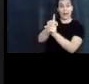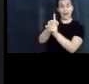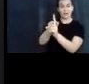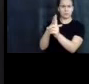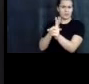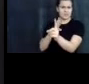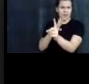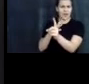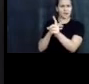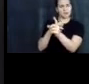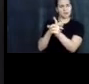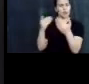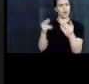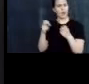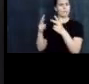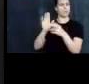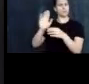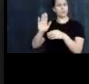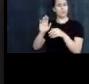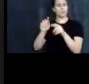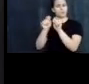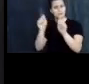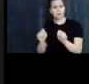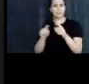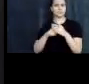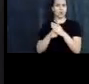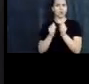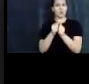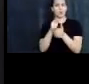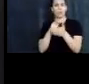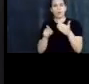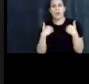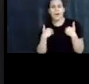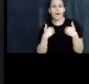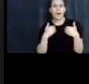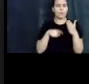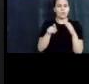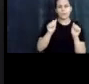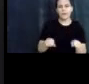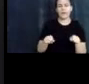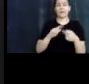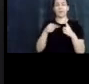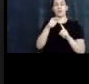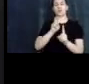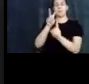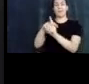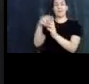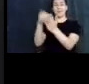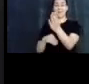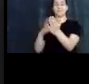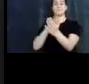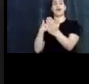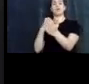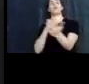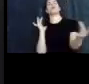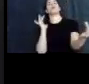you can. Just start where you can, use what you have, and then after you get that application in, we will reach out to you and make sure that you